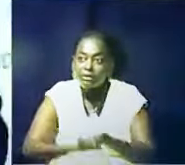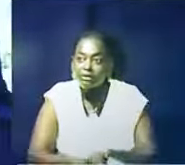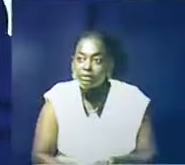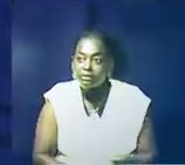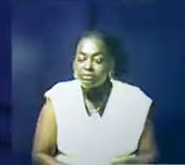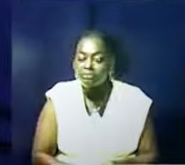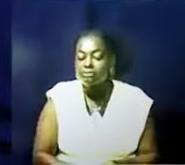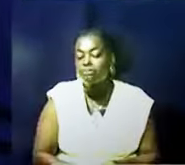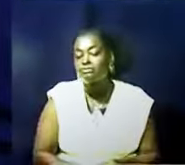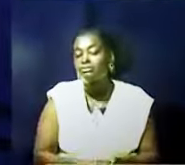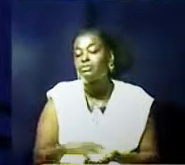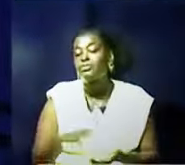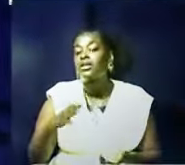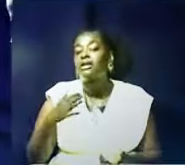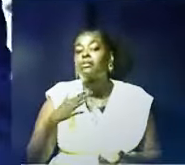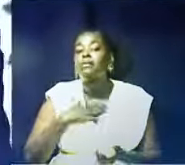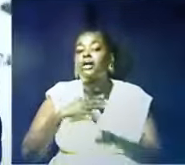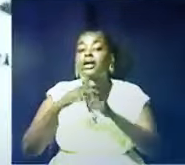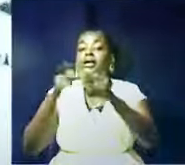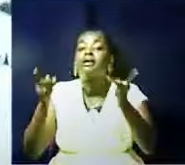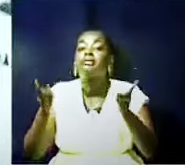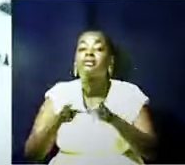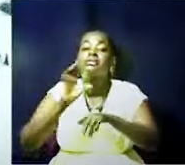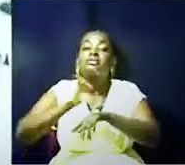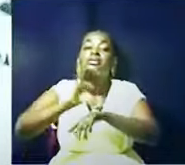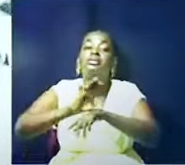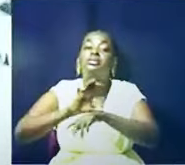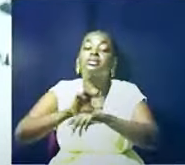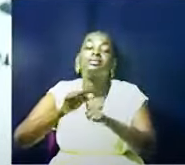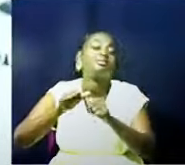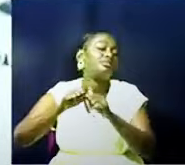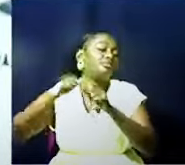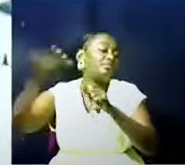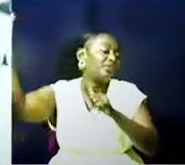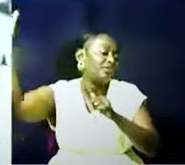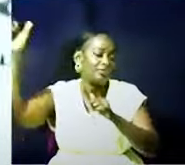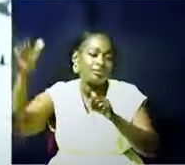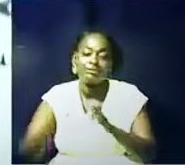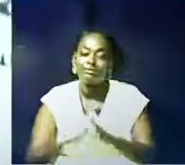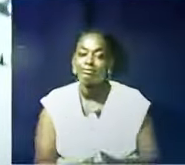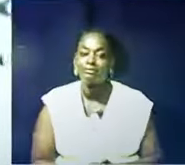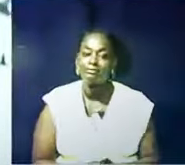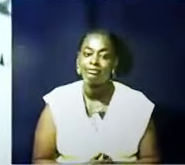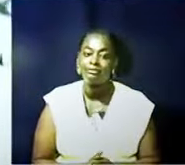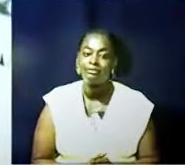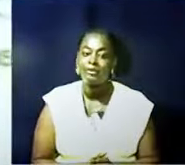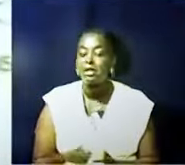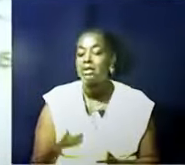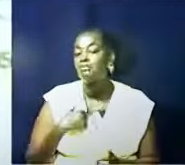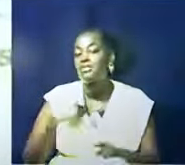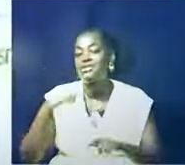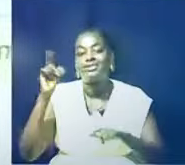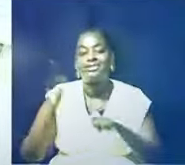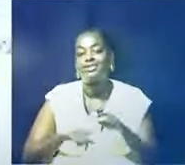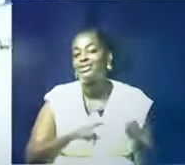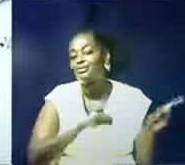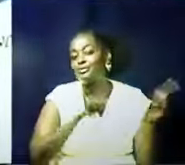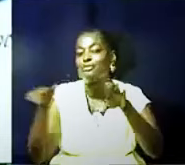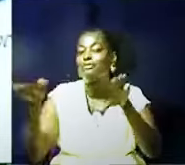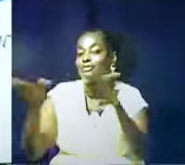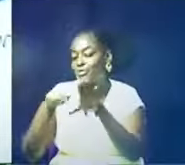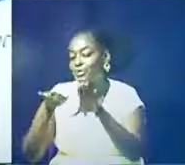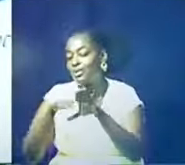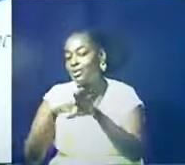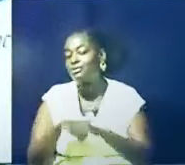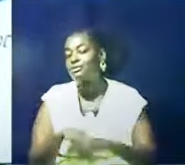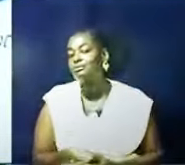station. So I couldn't participate in the wedding. Then when I had